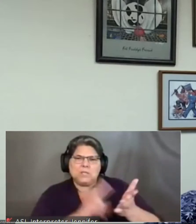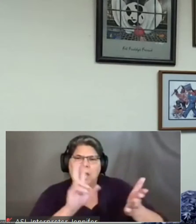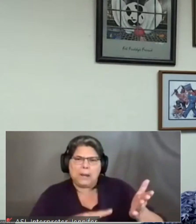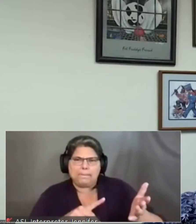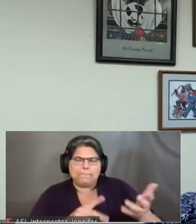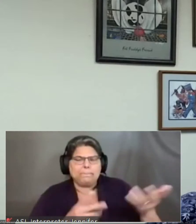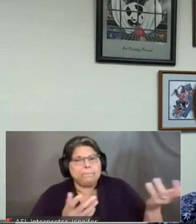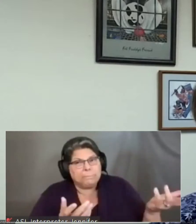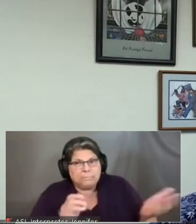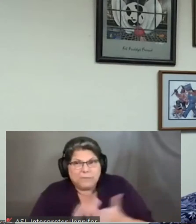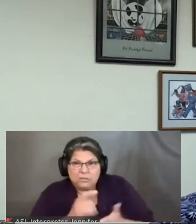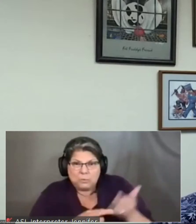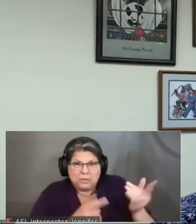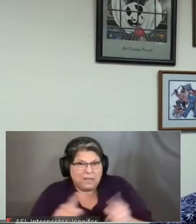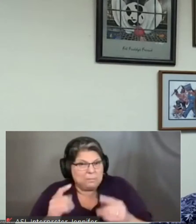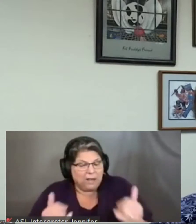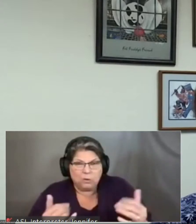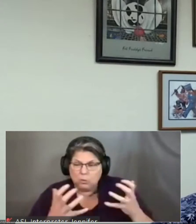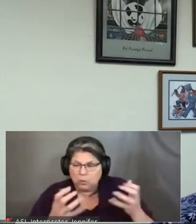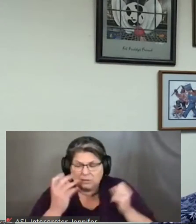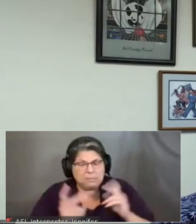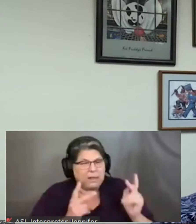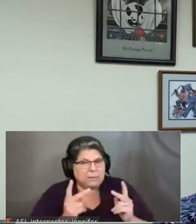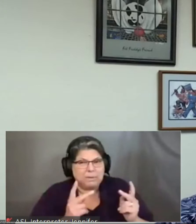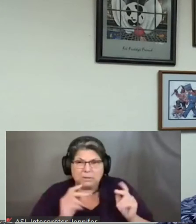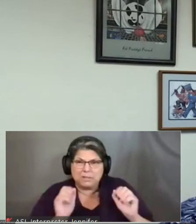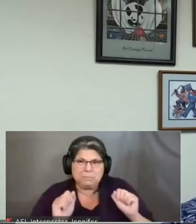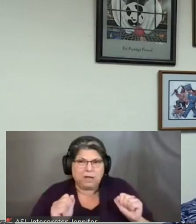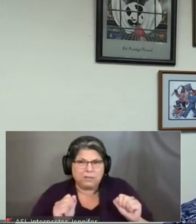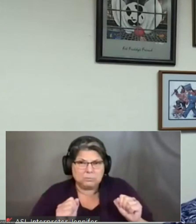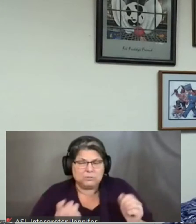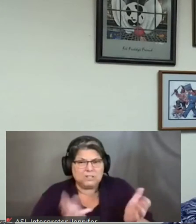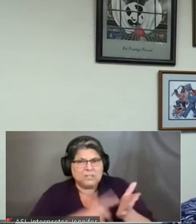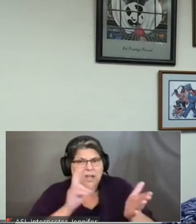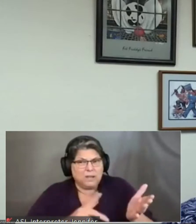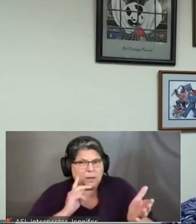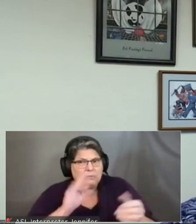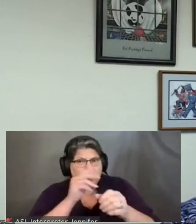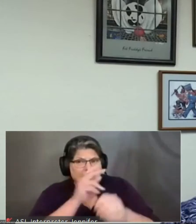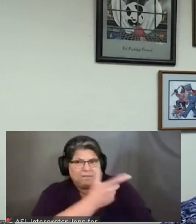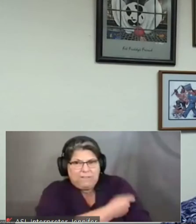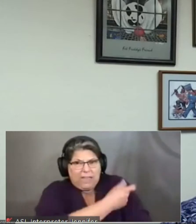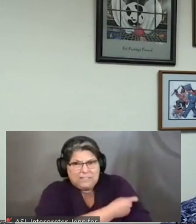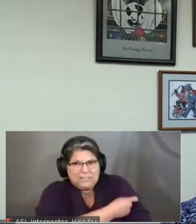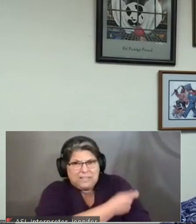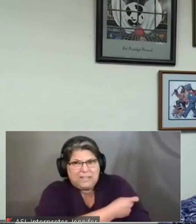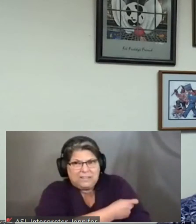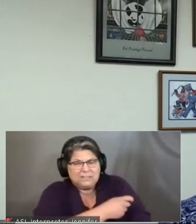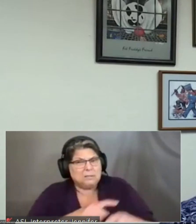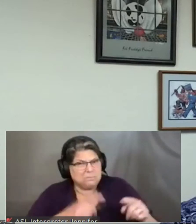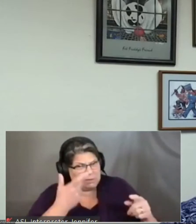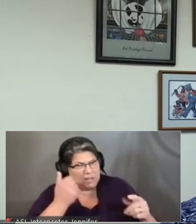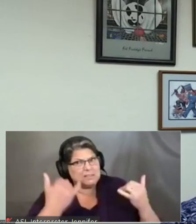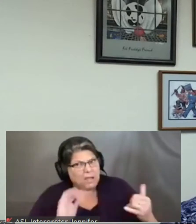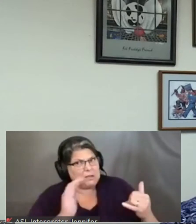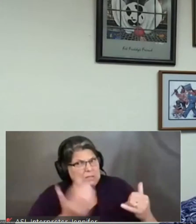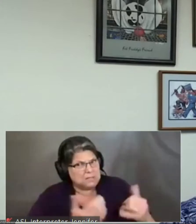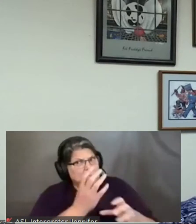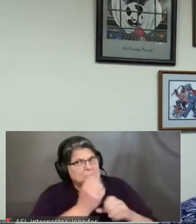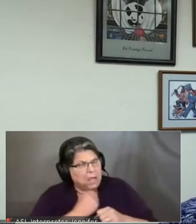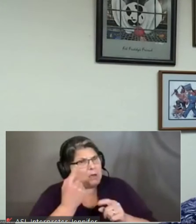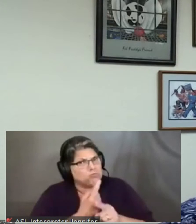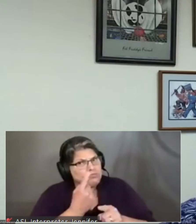right now. We really want to get as many people in as possible. Now, especially that we're having less problems with supply. There still are problems with